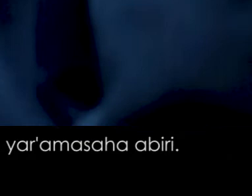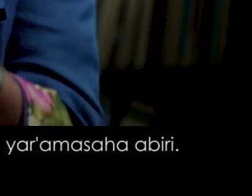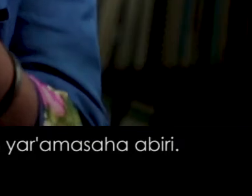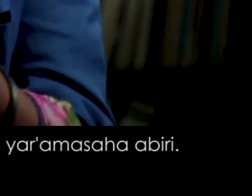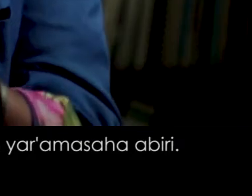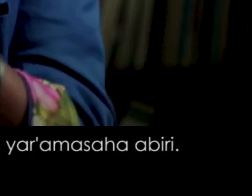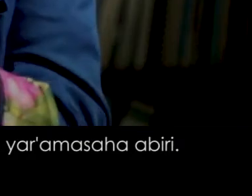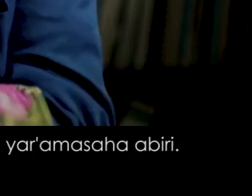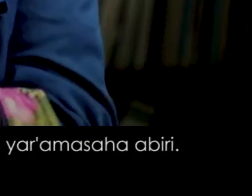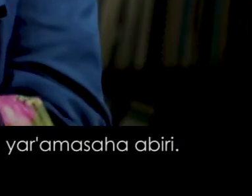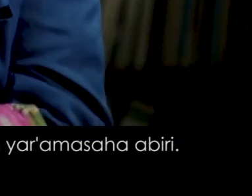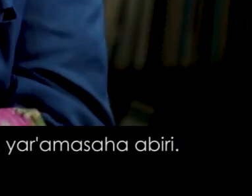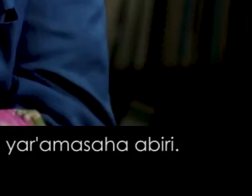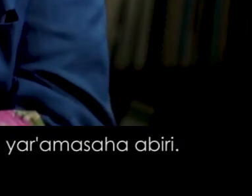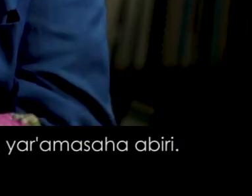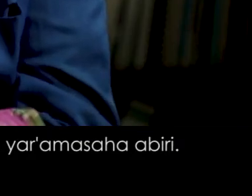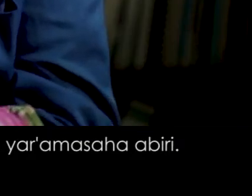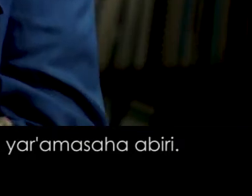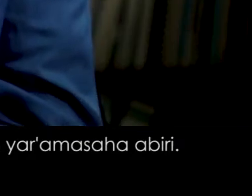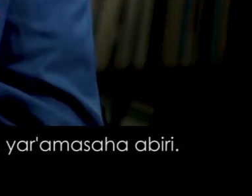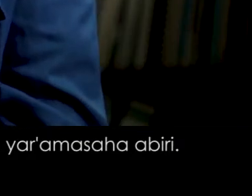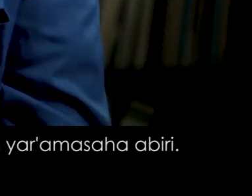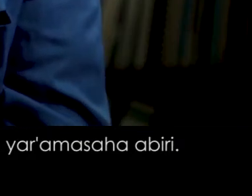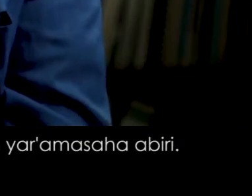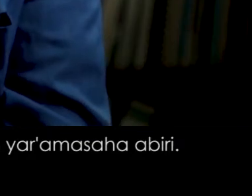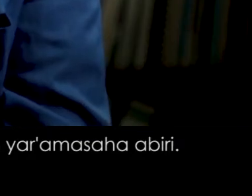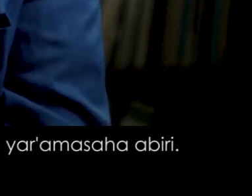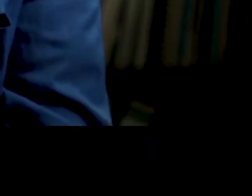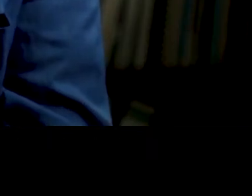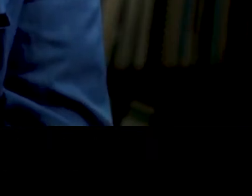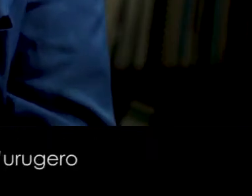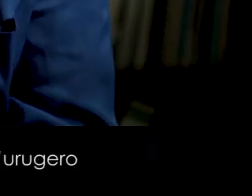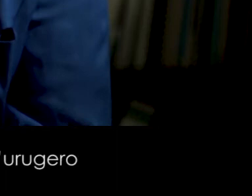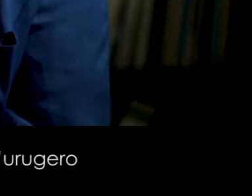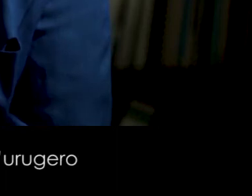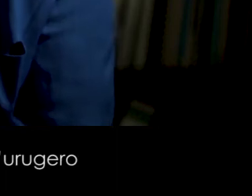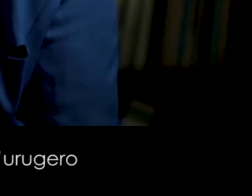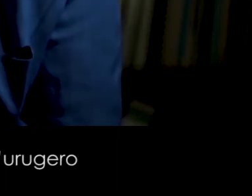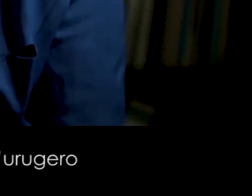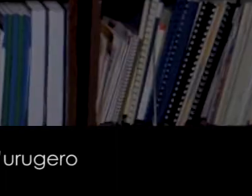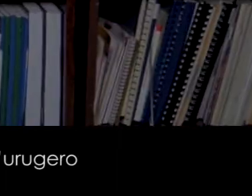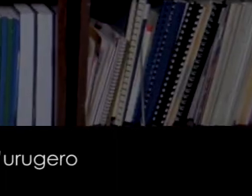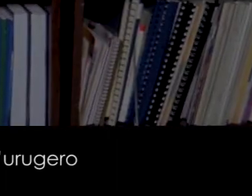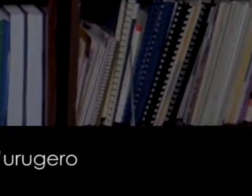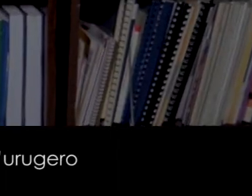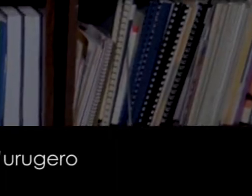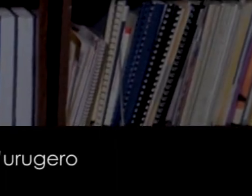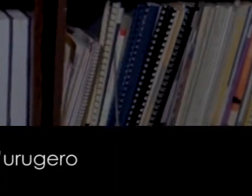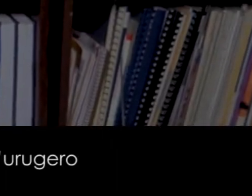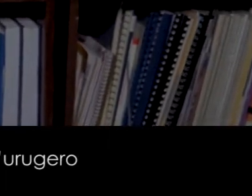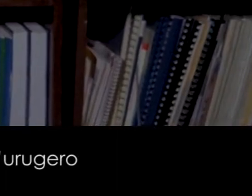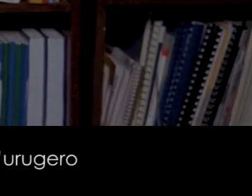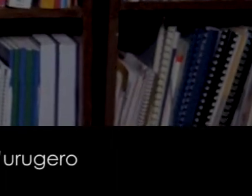I taught him for 3 months, 2 hours a day from 10 a.m. to noon. When we first started, I'd say it